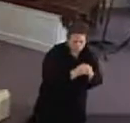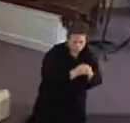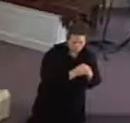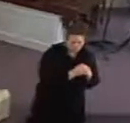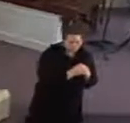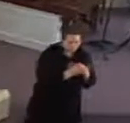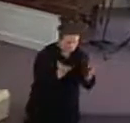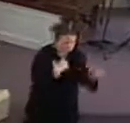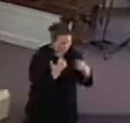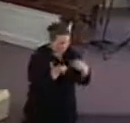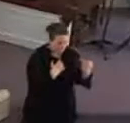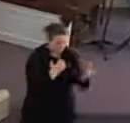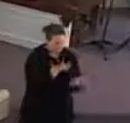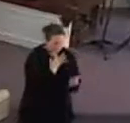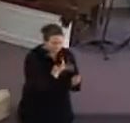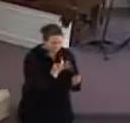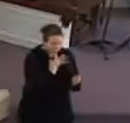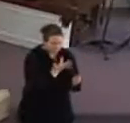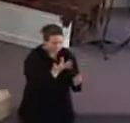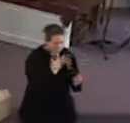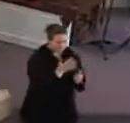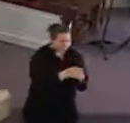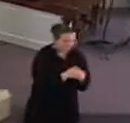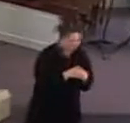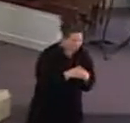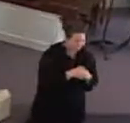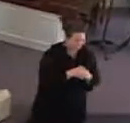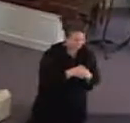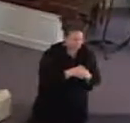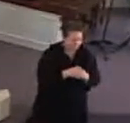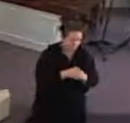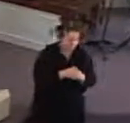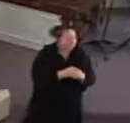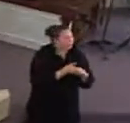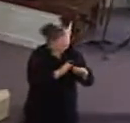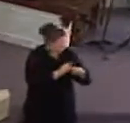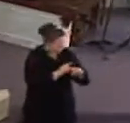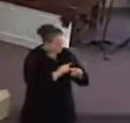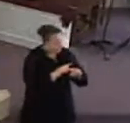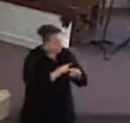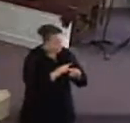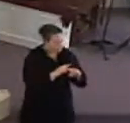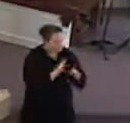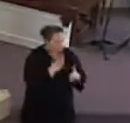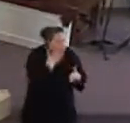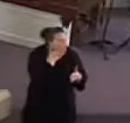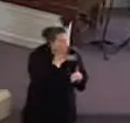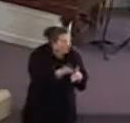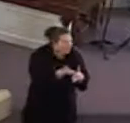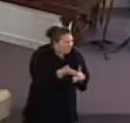they're just angry or bitter or sour all the time, and that's what they manifest. Well, that's what they're going to get back.